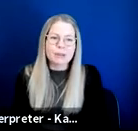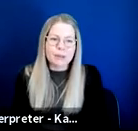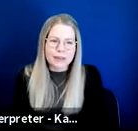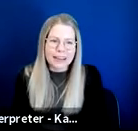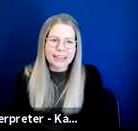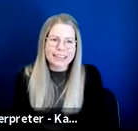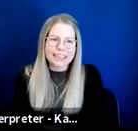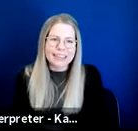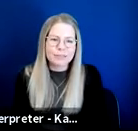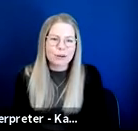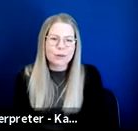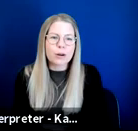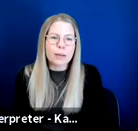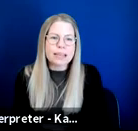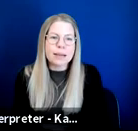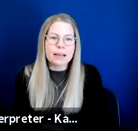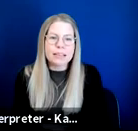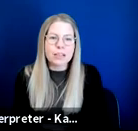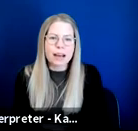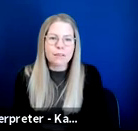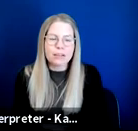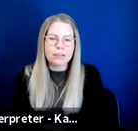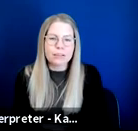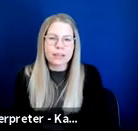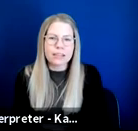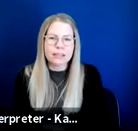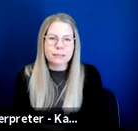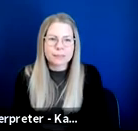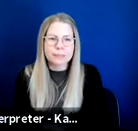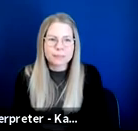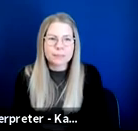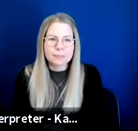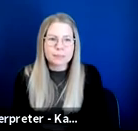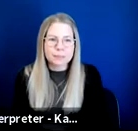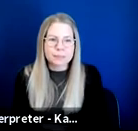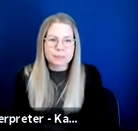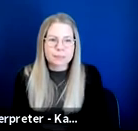Thanks, Hiroko. Hiroko noted my email in the chat for you, so you can find it there.